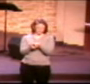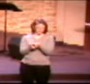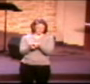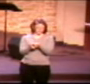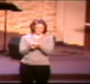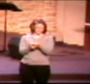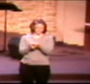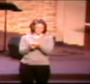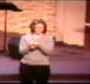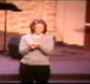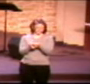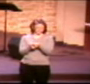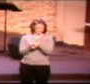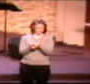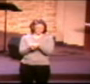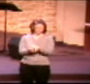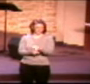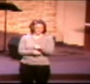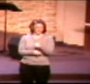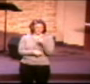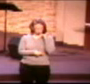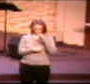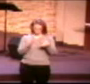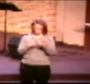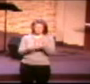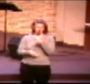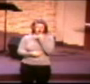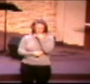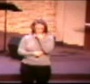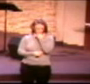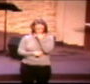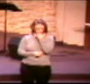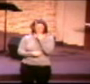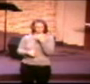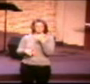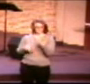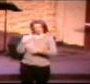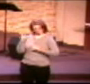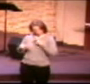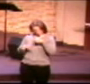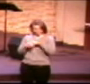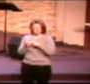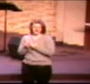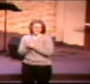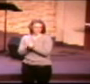I promise to reject all wrong, and rejoice in the truth,